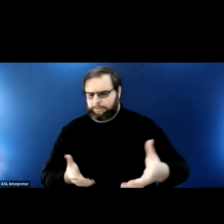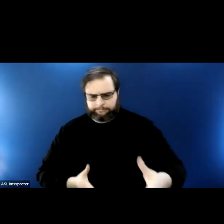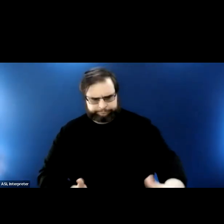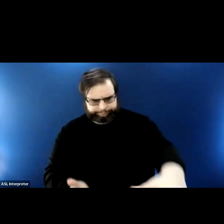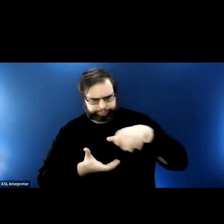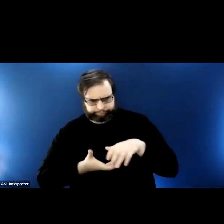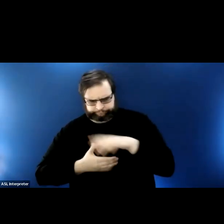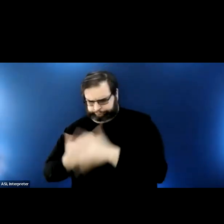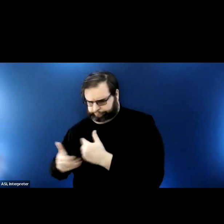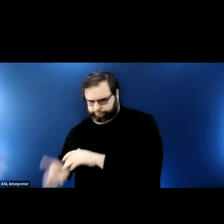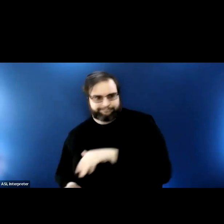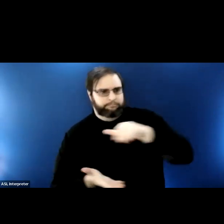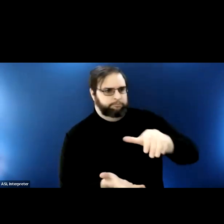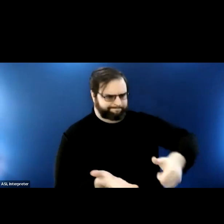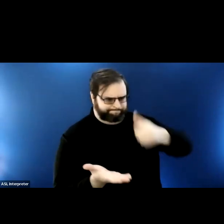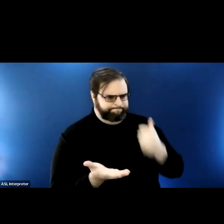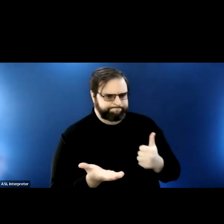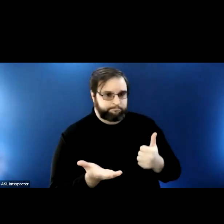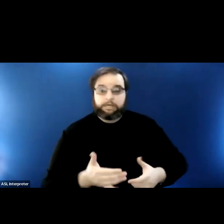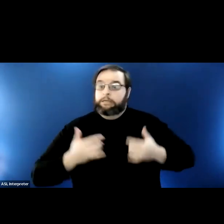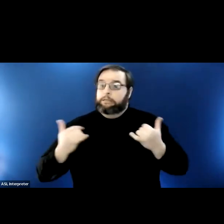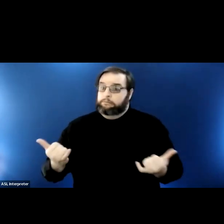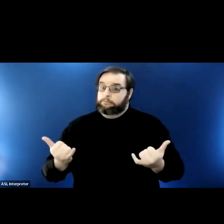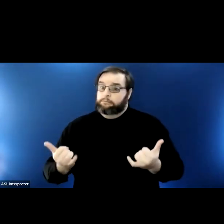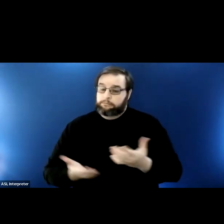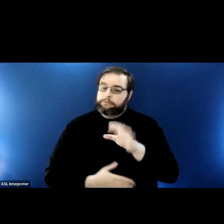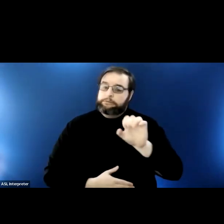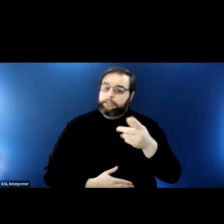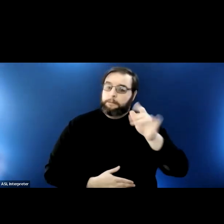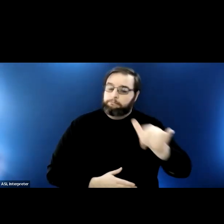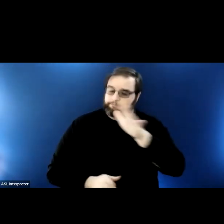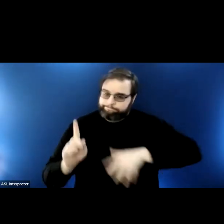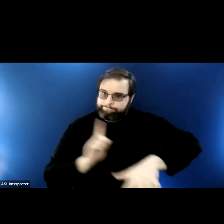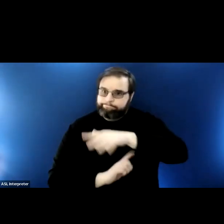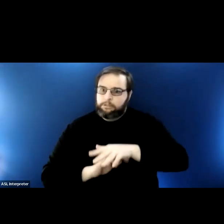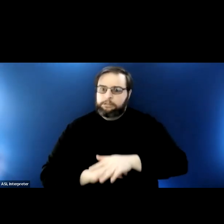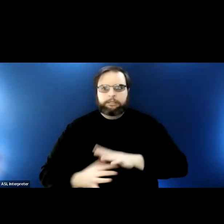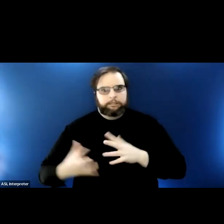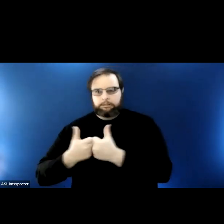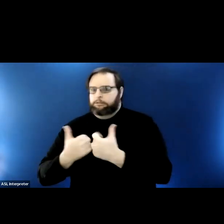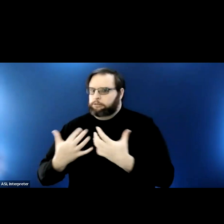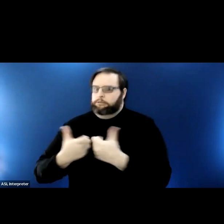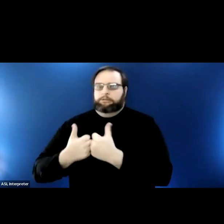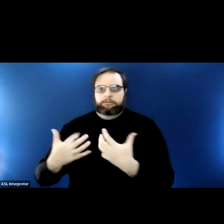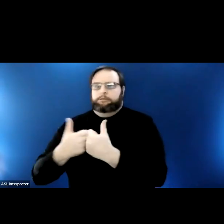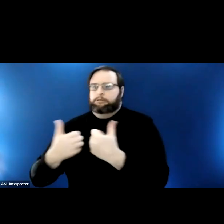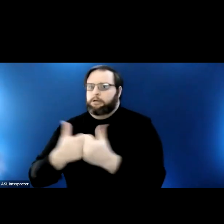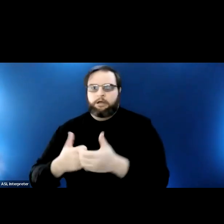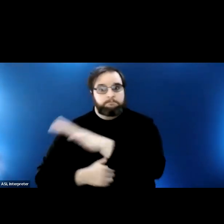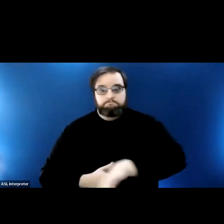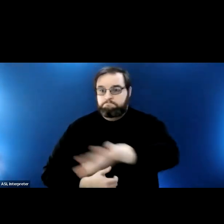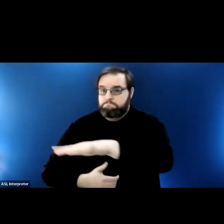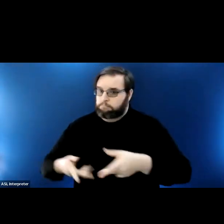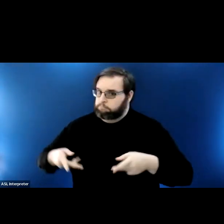investment. In today's global economy, there's relentless competition for talent. Our overall